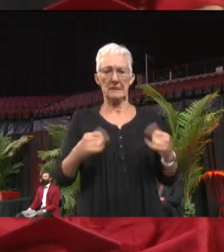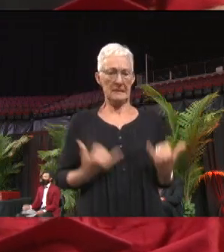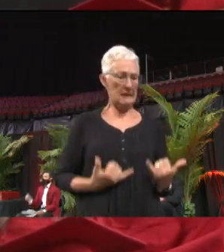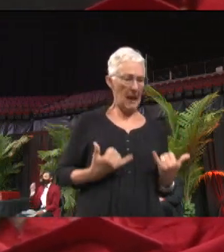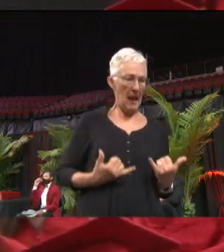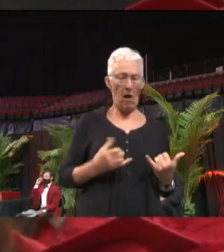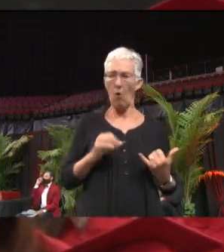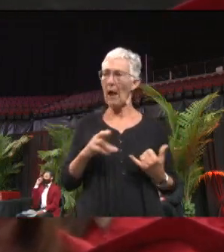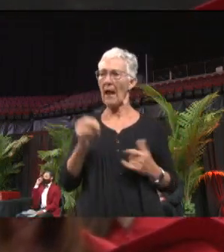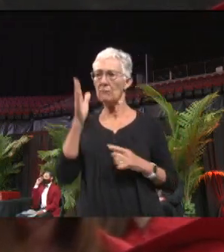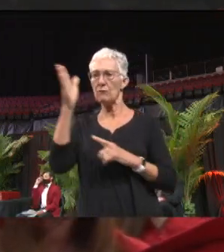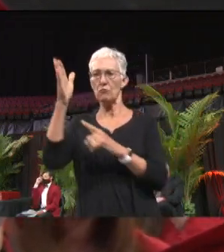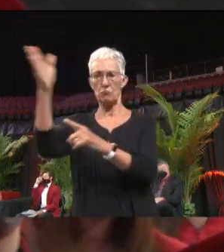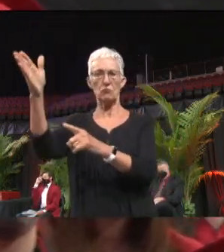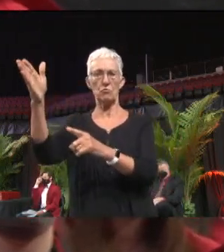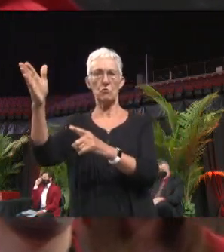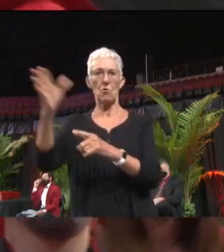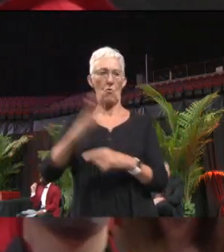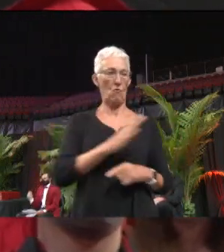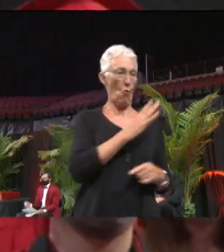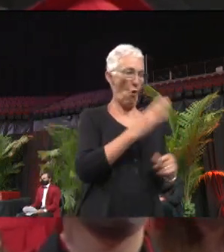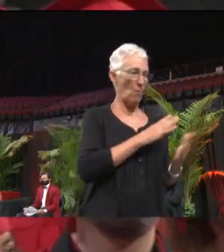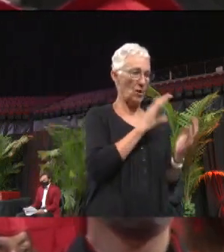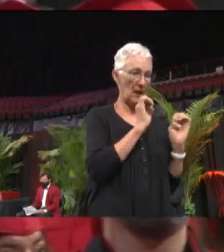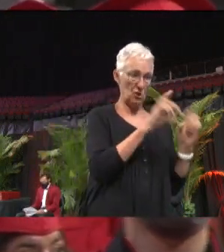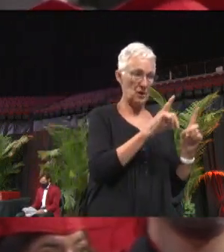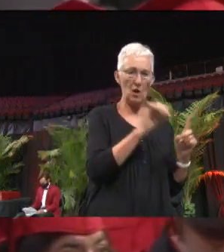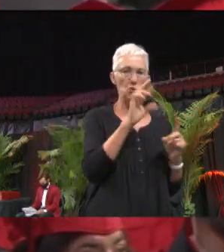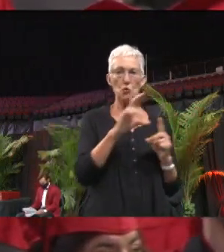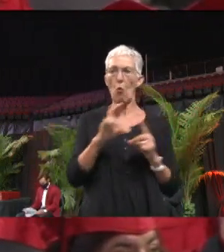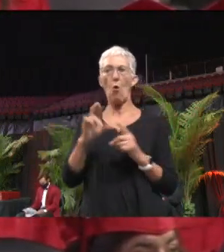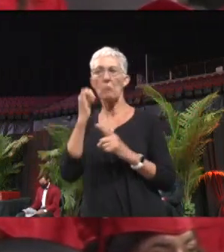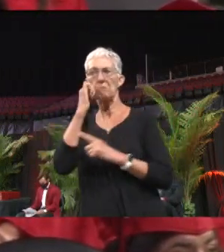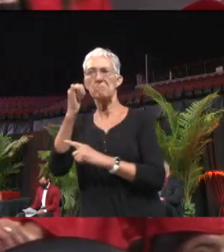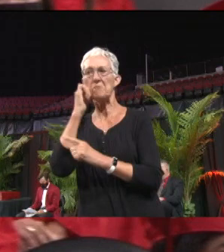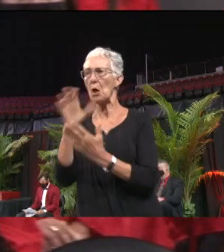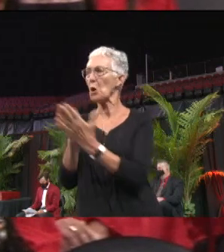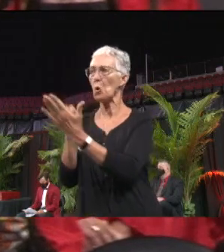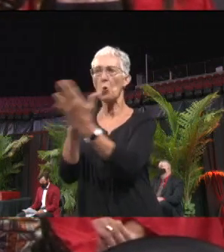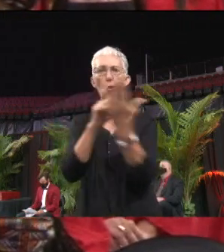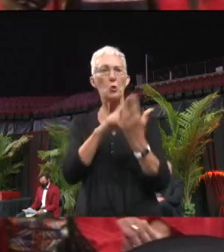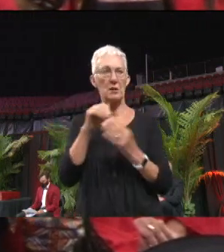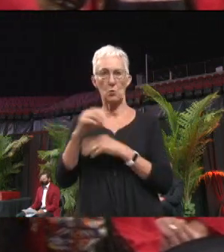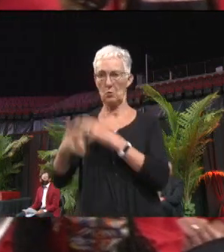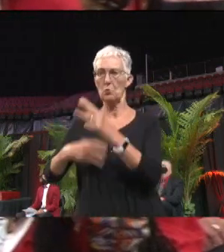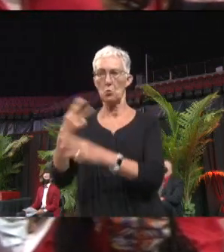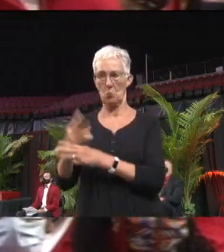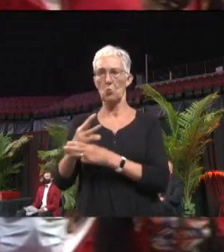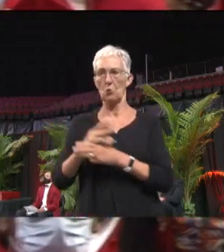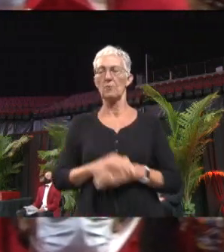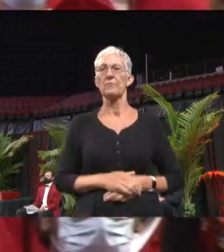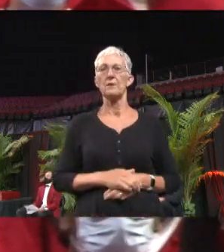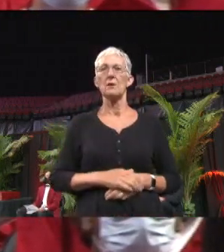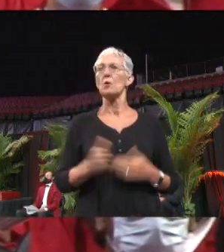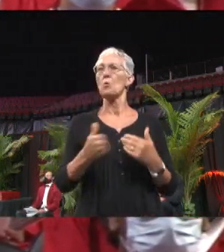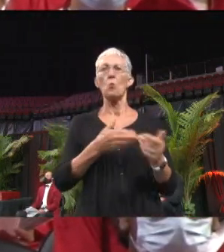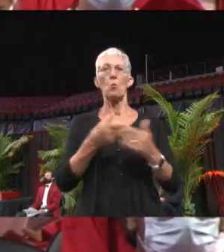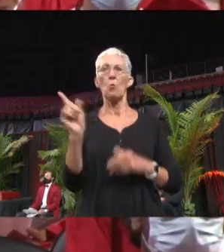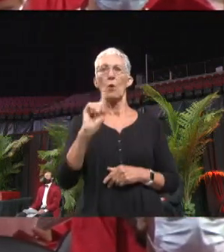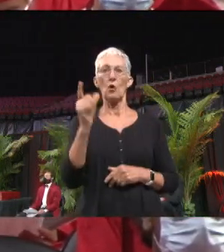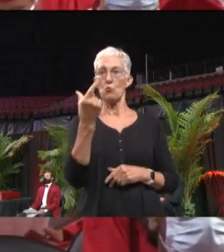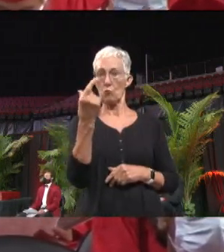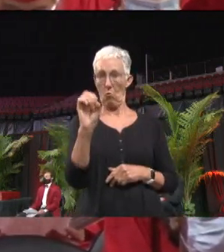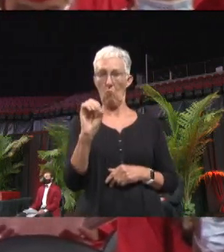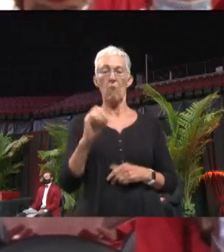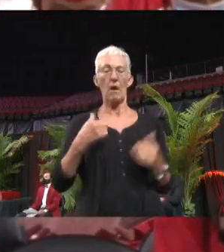informally. Wherever you are, there are always opportunities to learn. and take the time to enjoy that